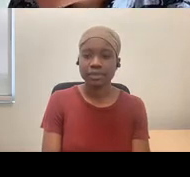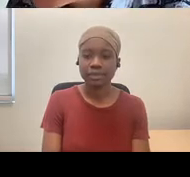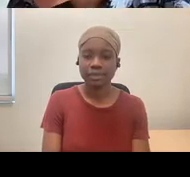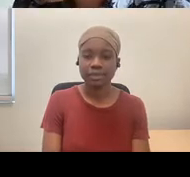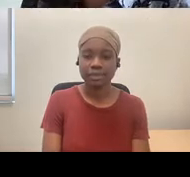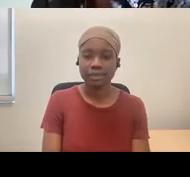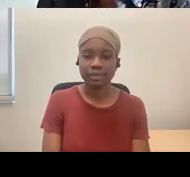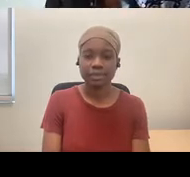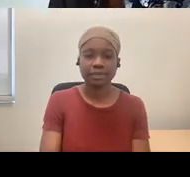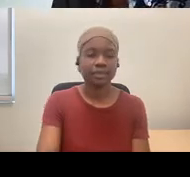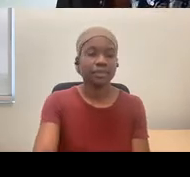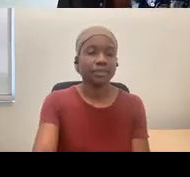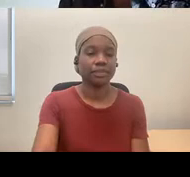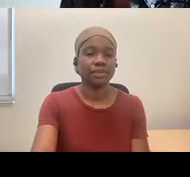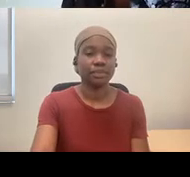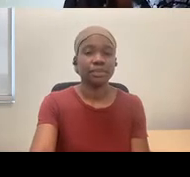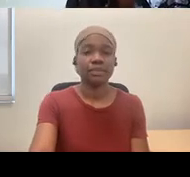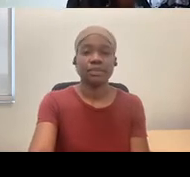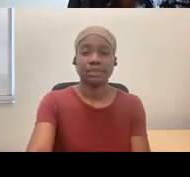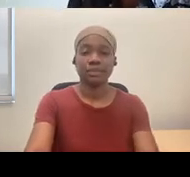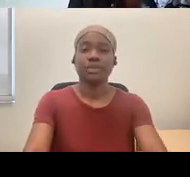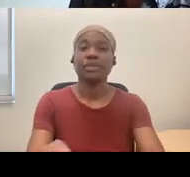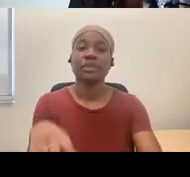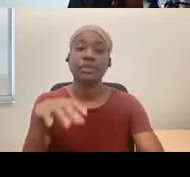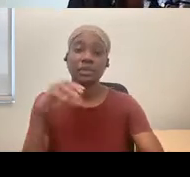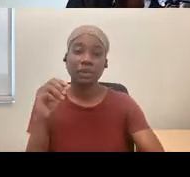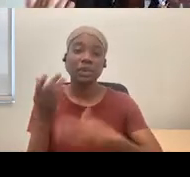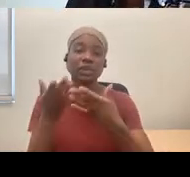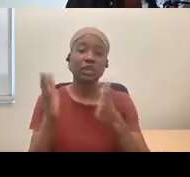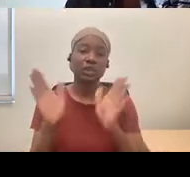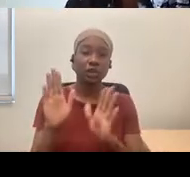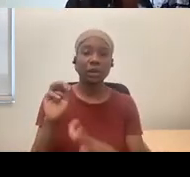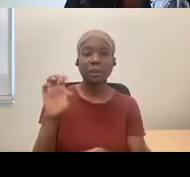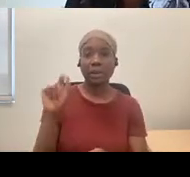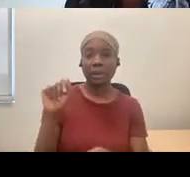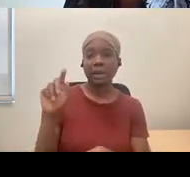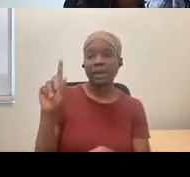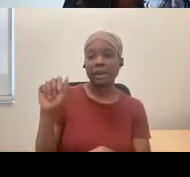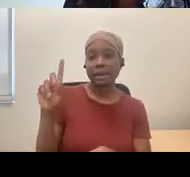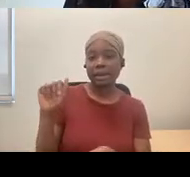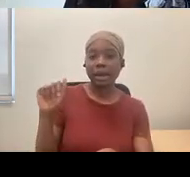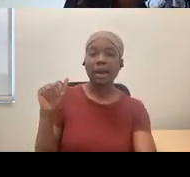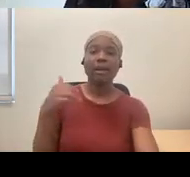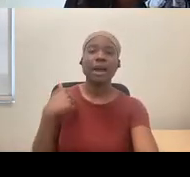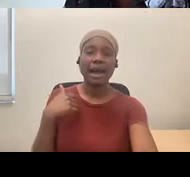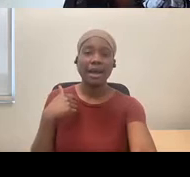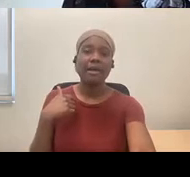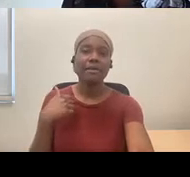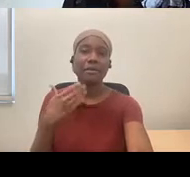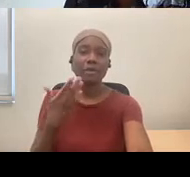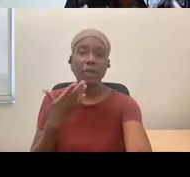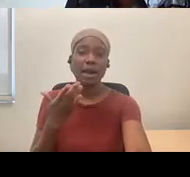There's some information here. So in the general metadata bucket, it's like the color model, it's using